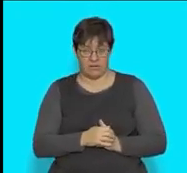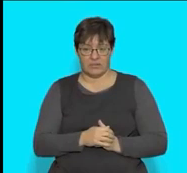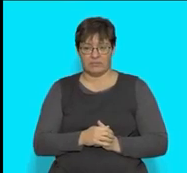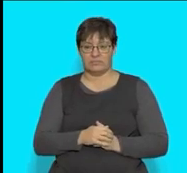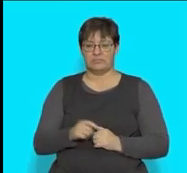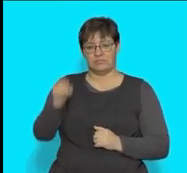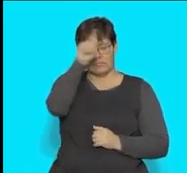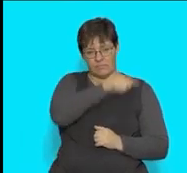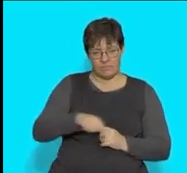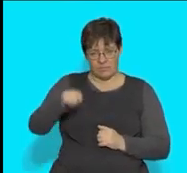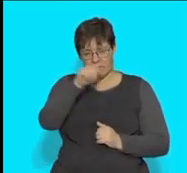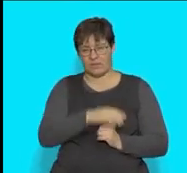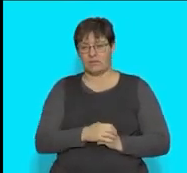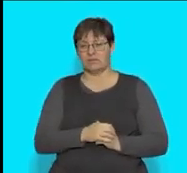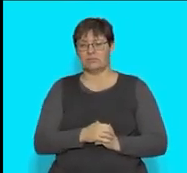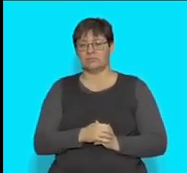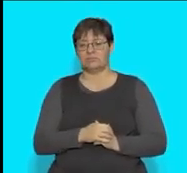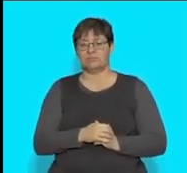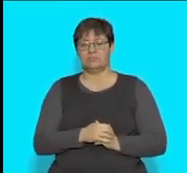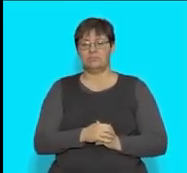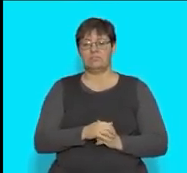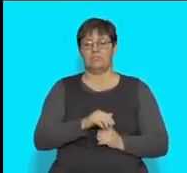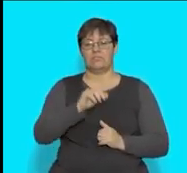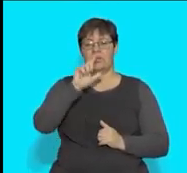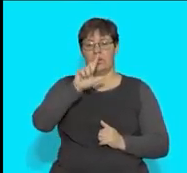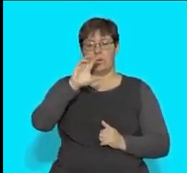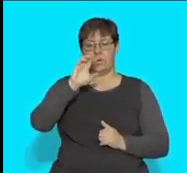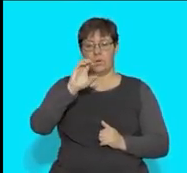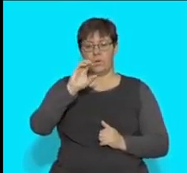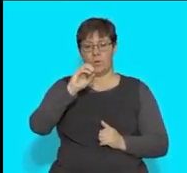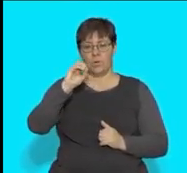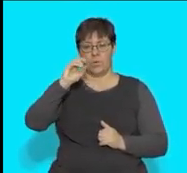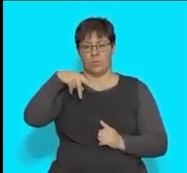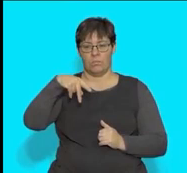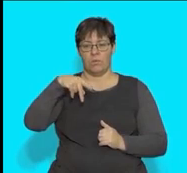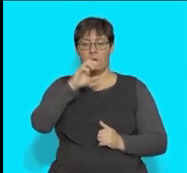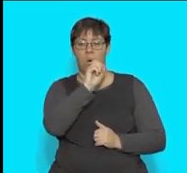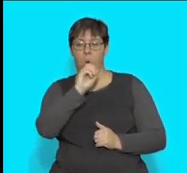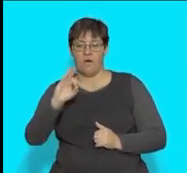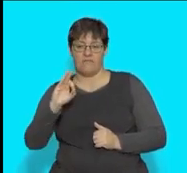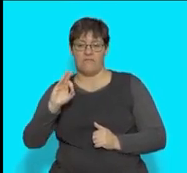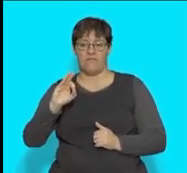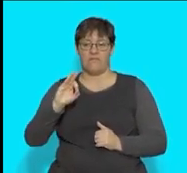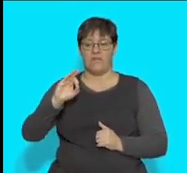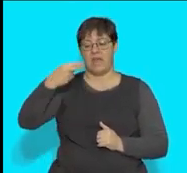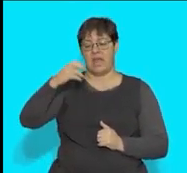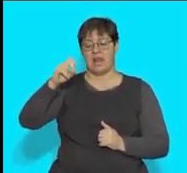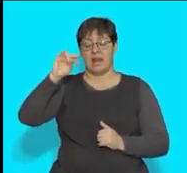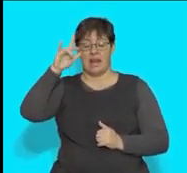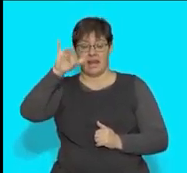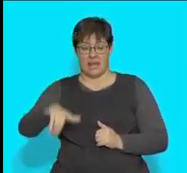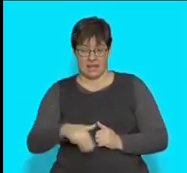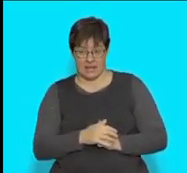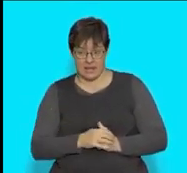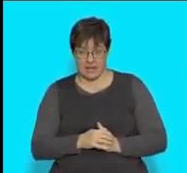is called the loop of Henle. The loop of Henle is going to have a role right in